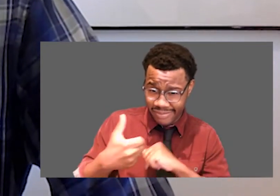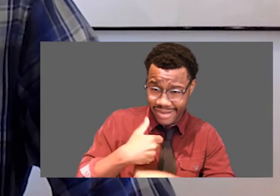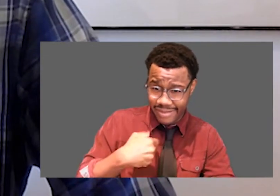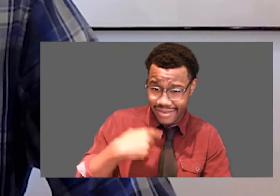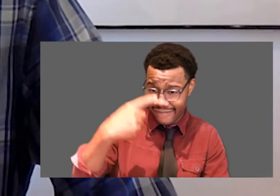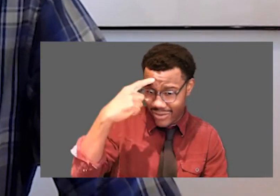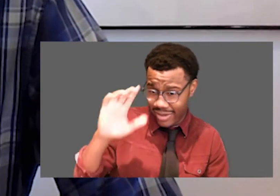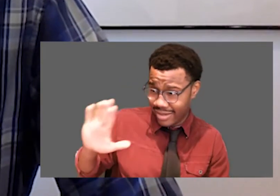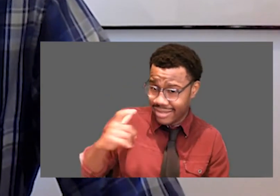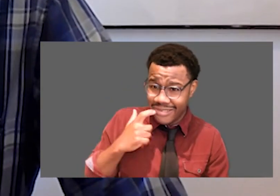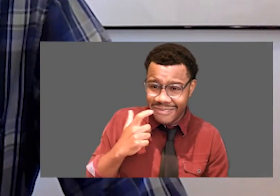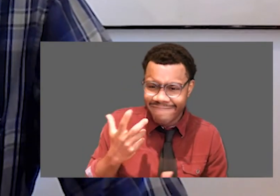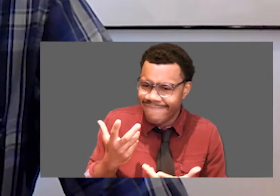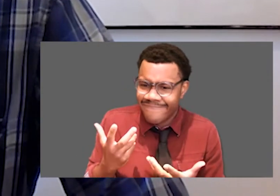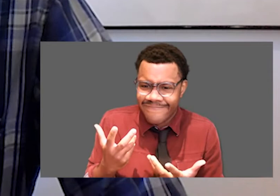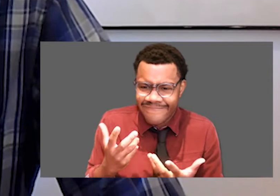truly gotten over.